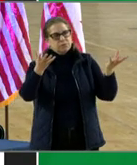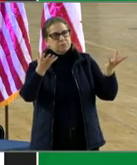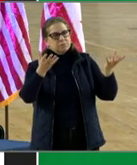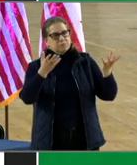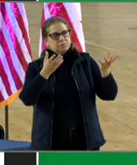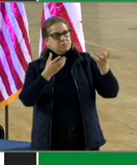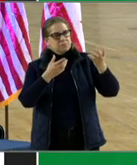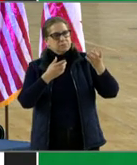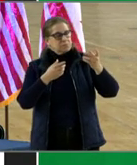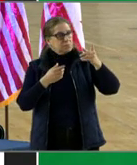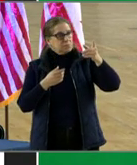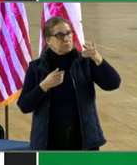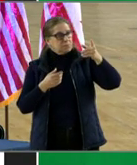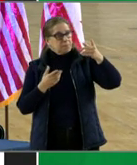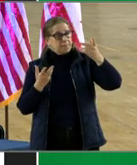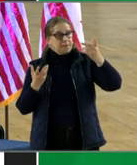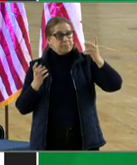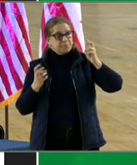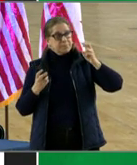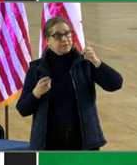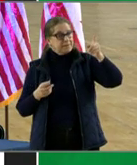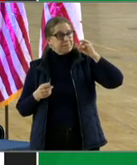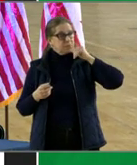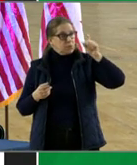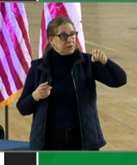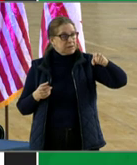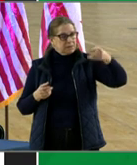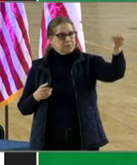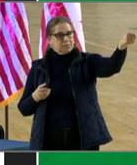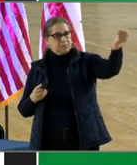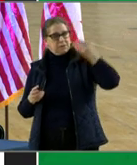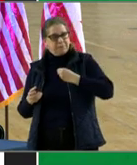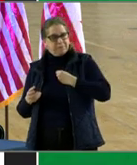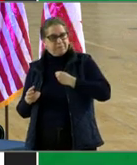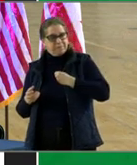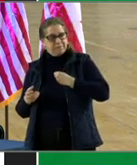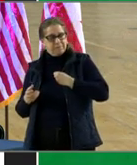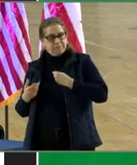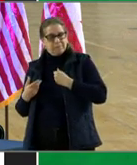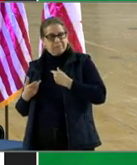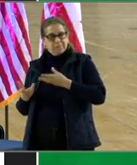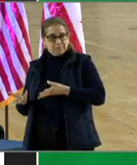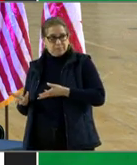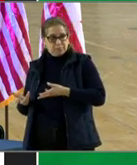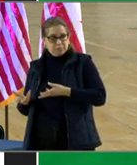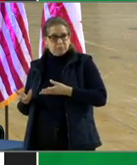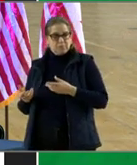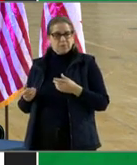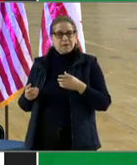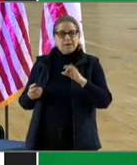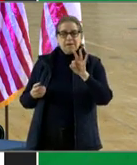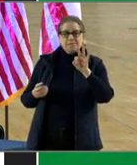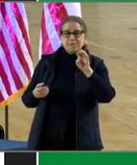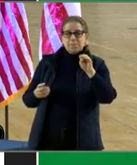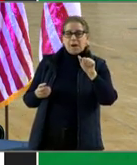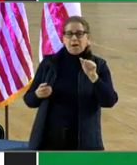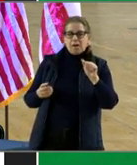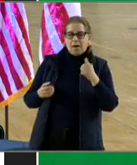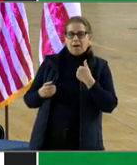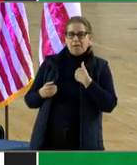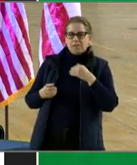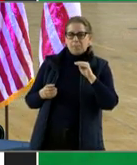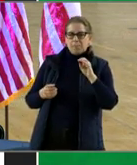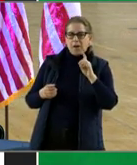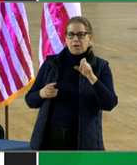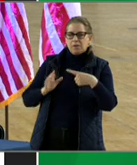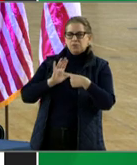with FEMA, because FEMA has a model that they are giving to the states to show need. And so we're, again,